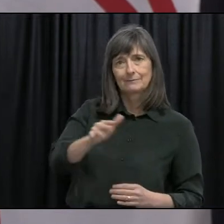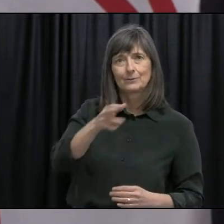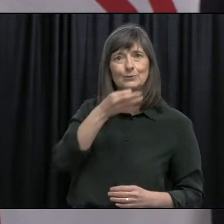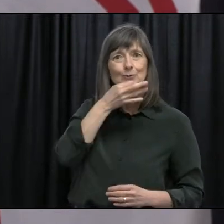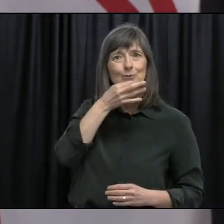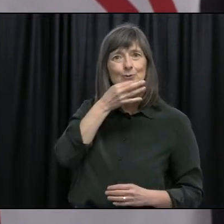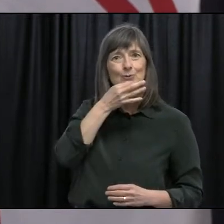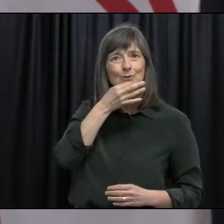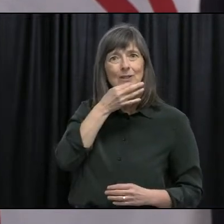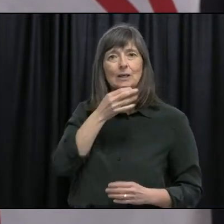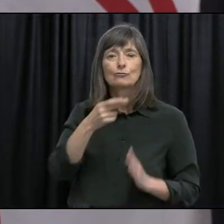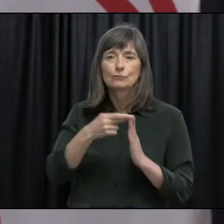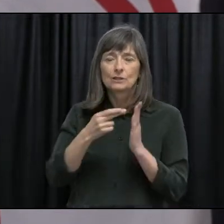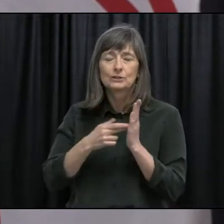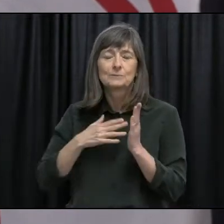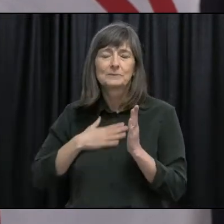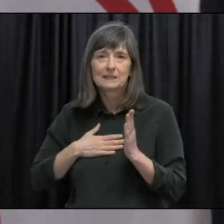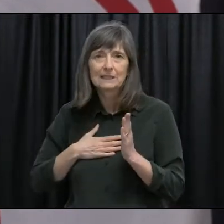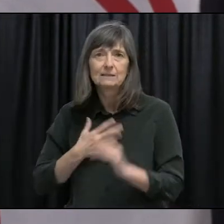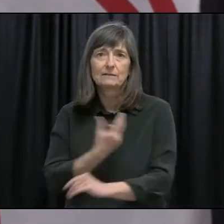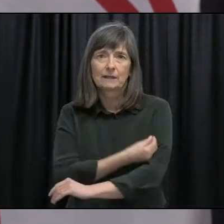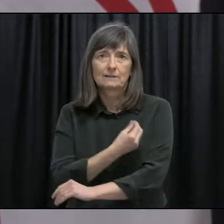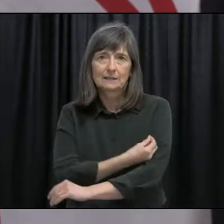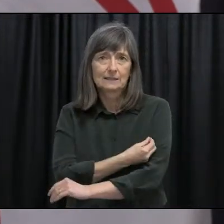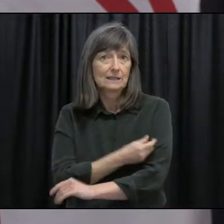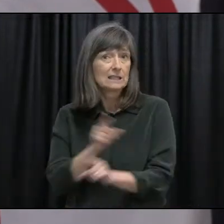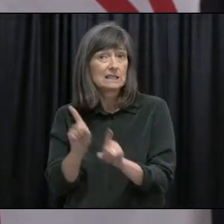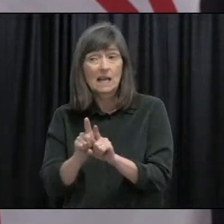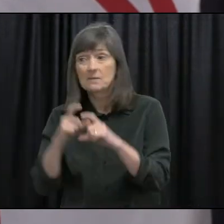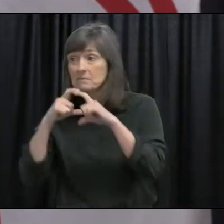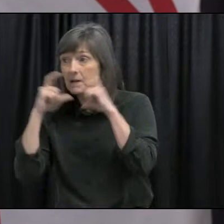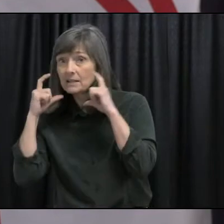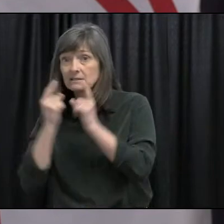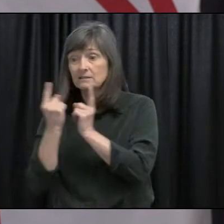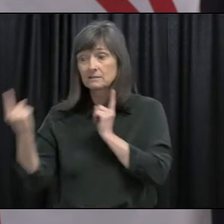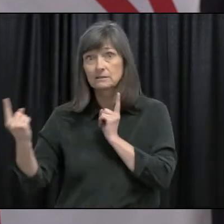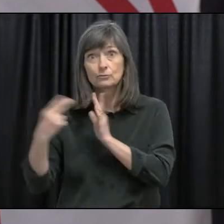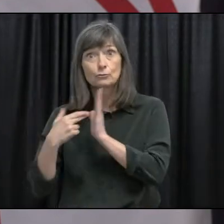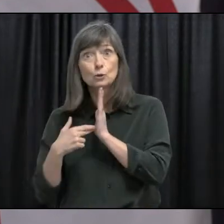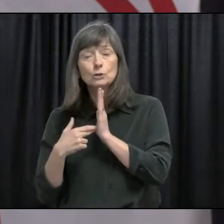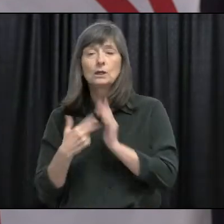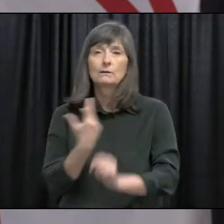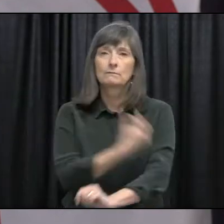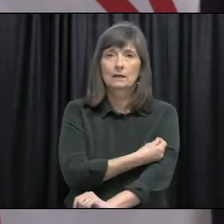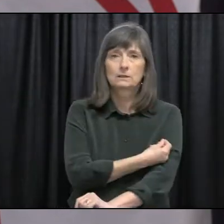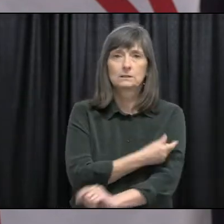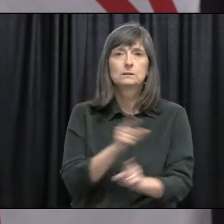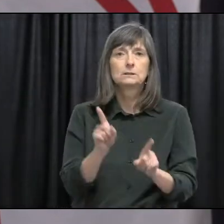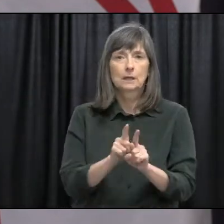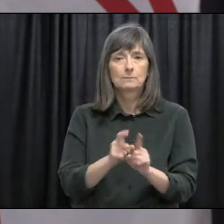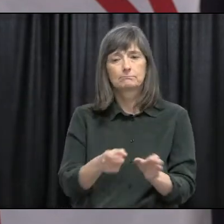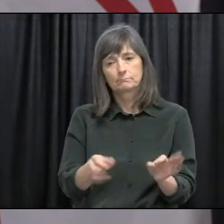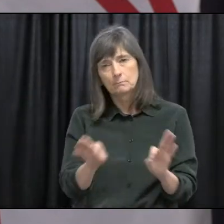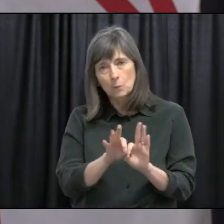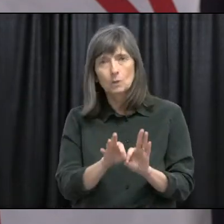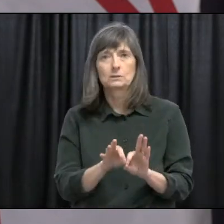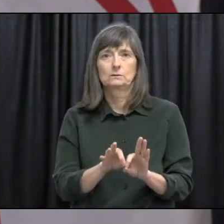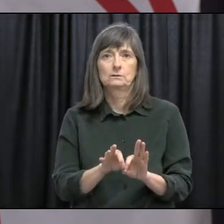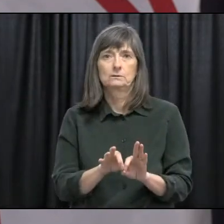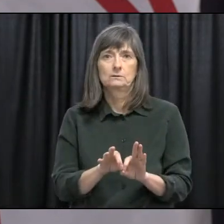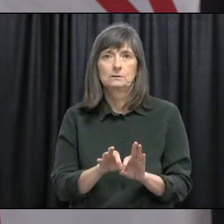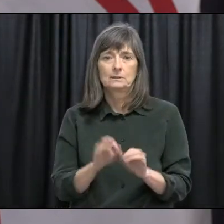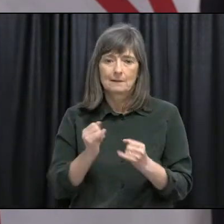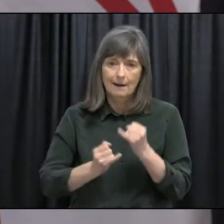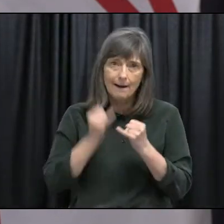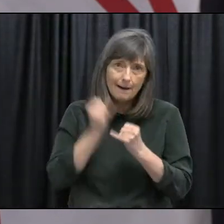vaccine. Getting your vaccine now is just as important as wearing face masks, social distancing, all those things were 6 months ago. This will be the